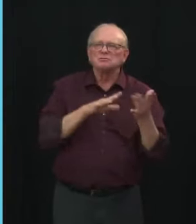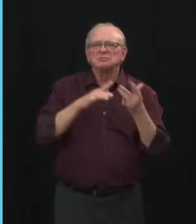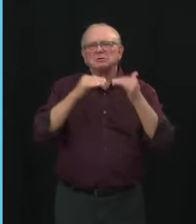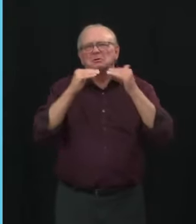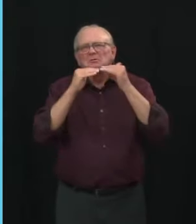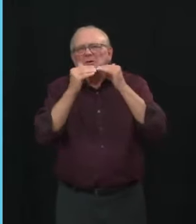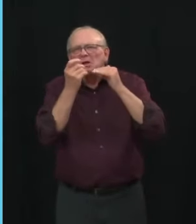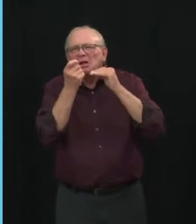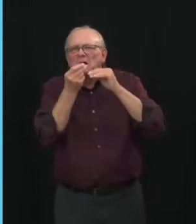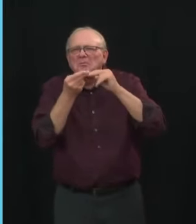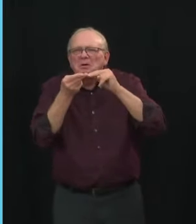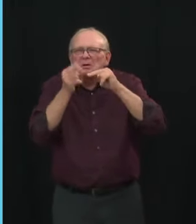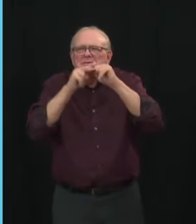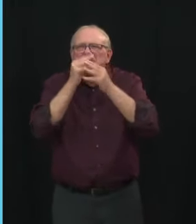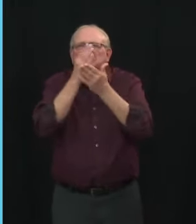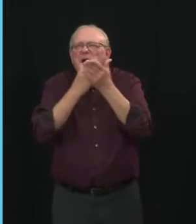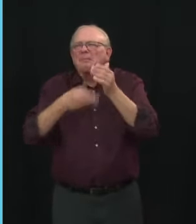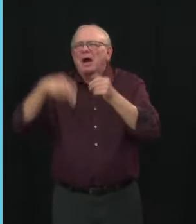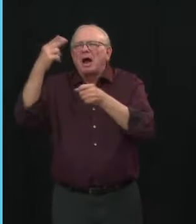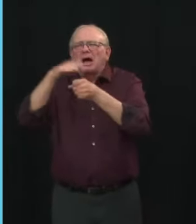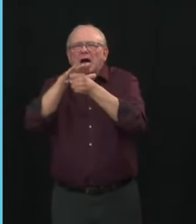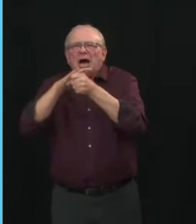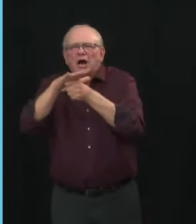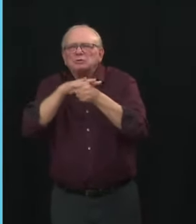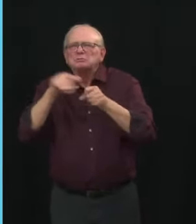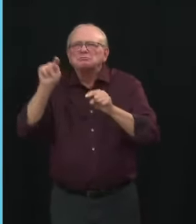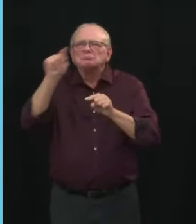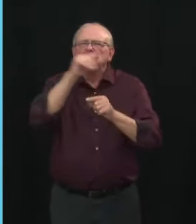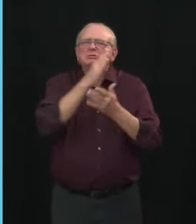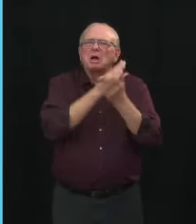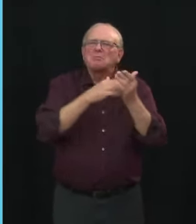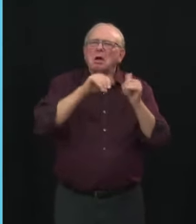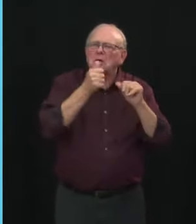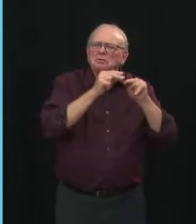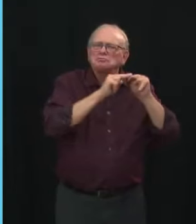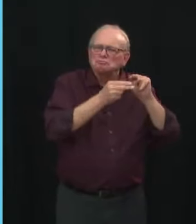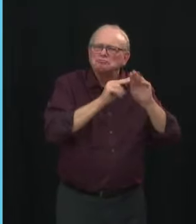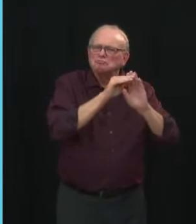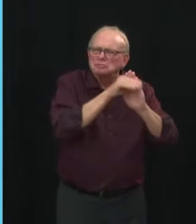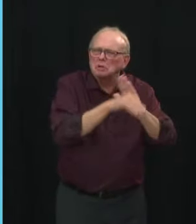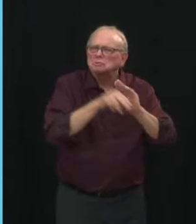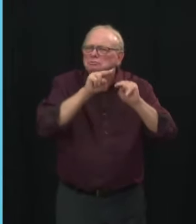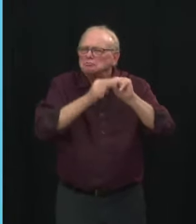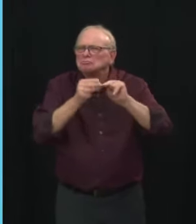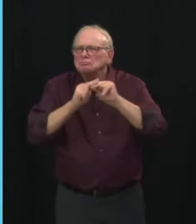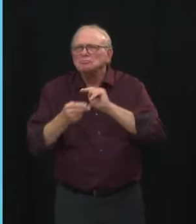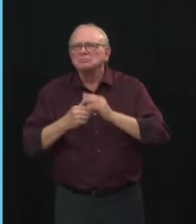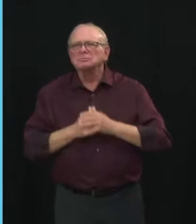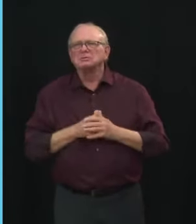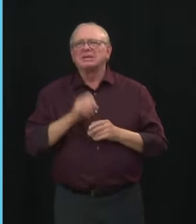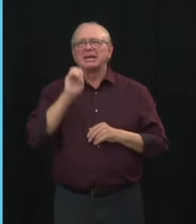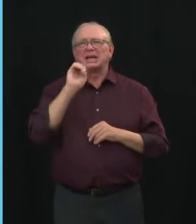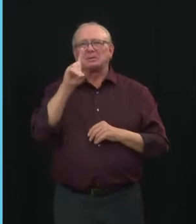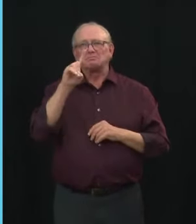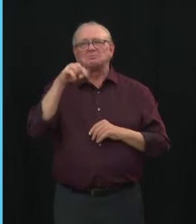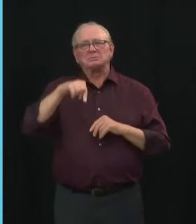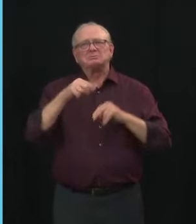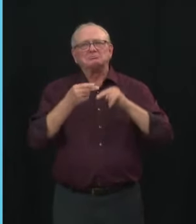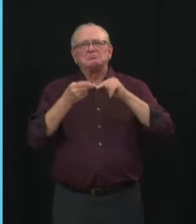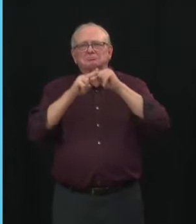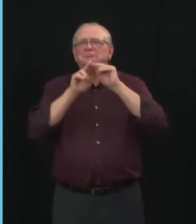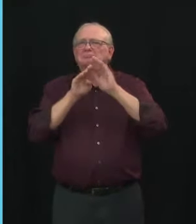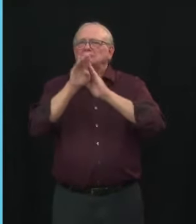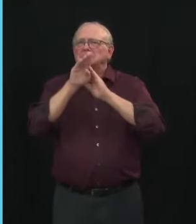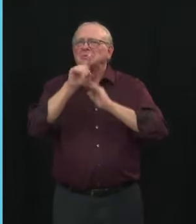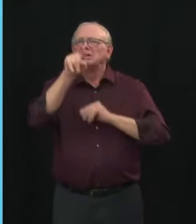In Edmonton, the level is near the BA1 peak, but in Calgary, it's rising more slowly, and in some locations, the levels are